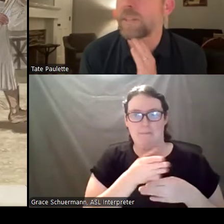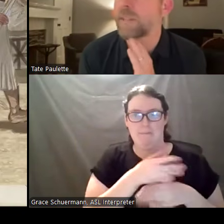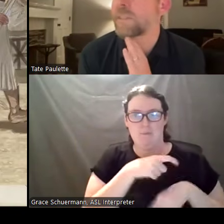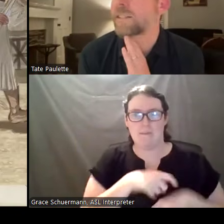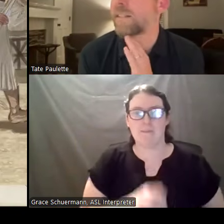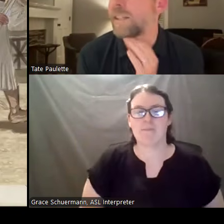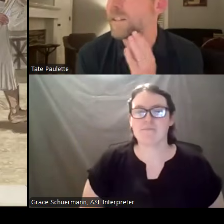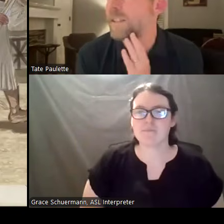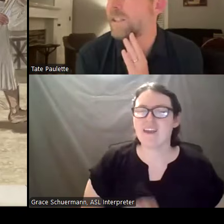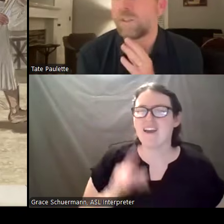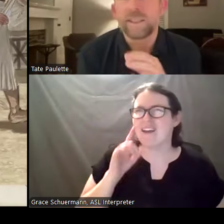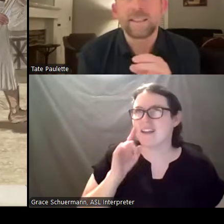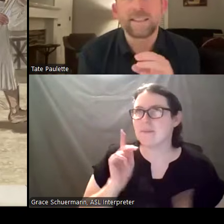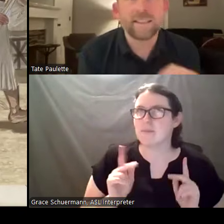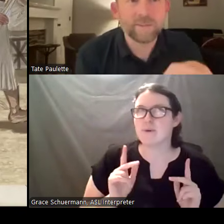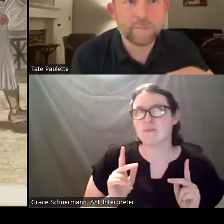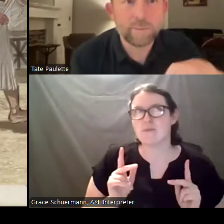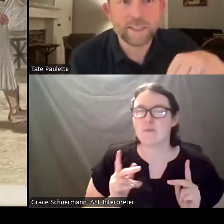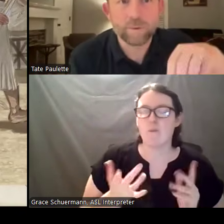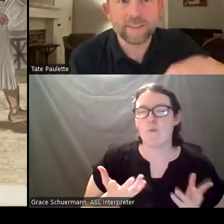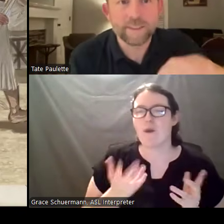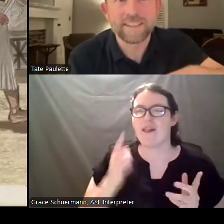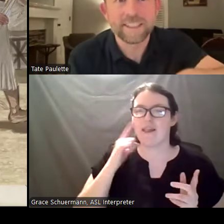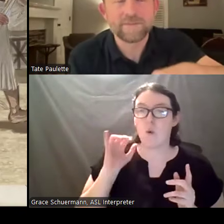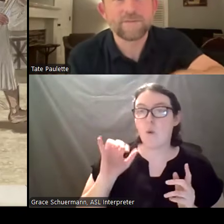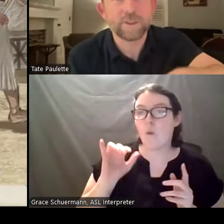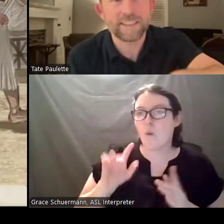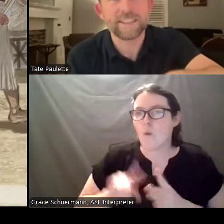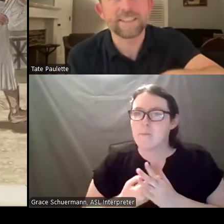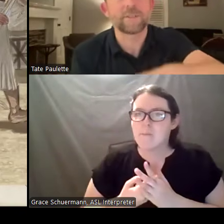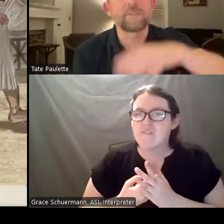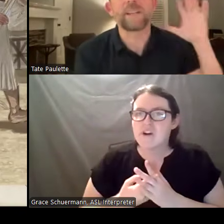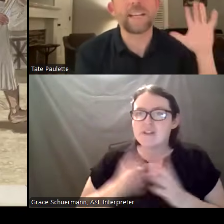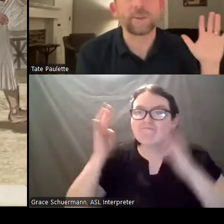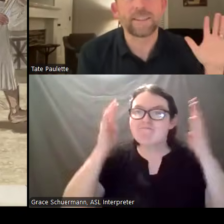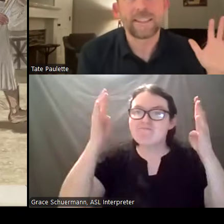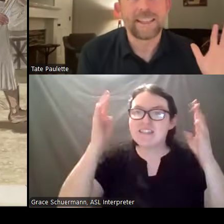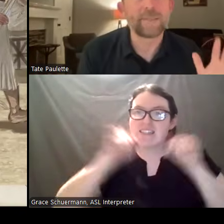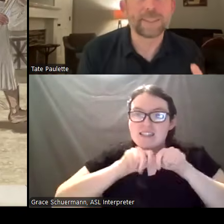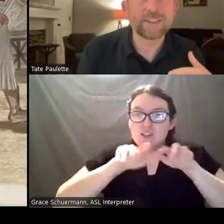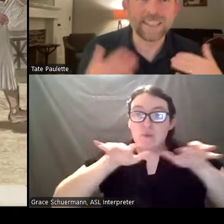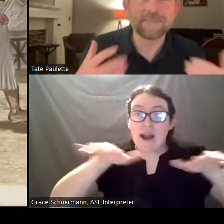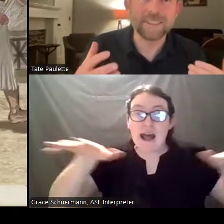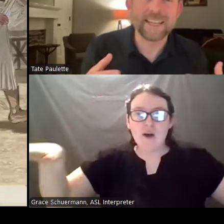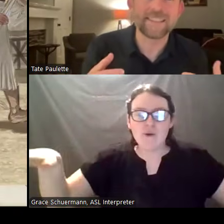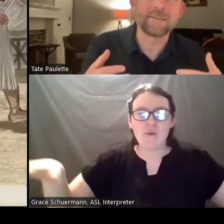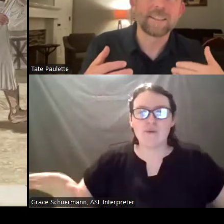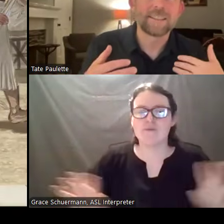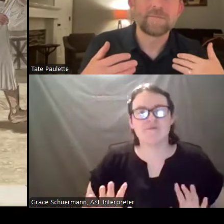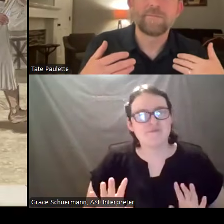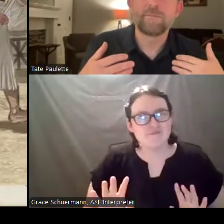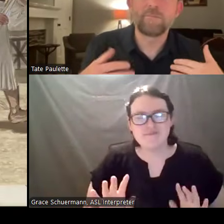people sometimes like to think, is this where beer was invented first? And then it sort of spread out. And I really try to emphasize